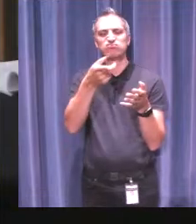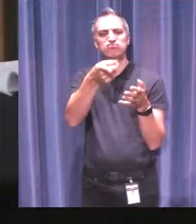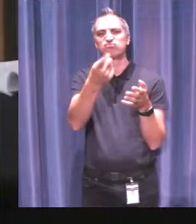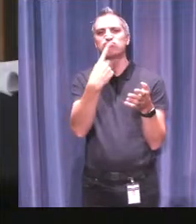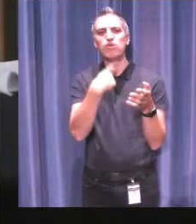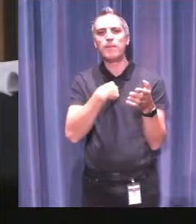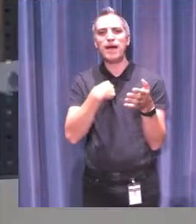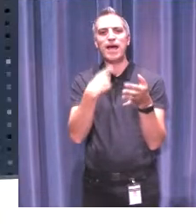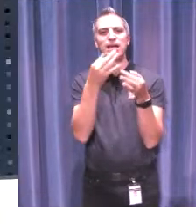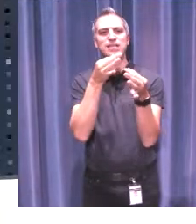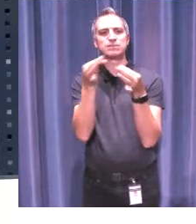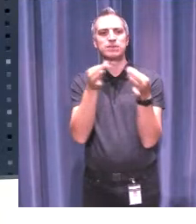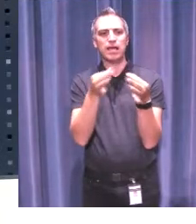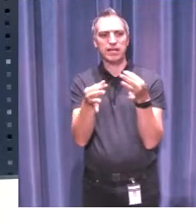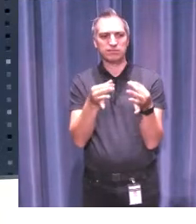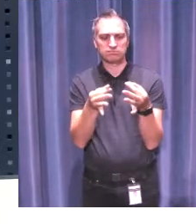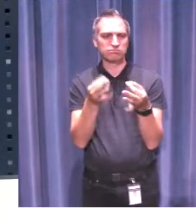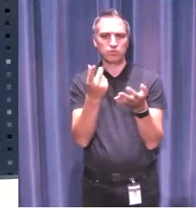is on that?